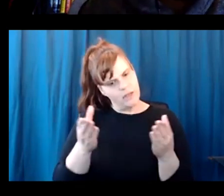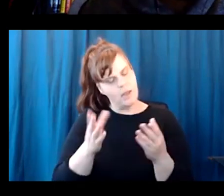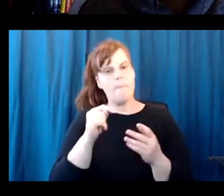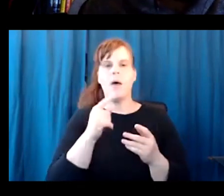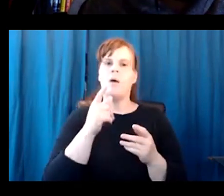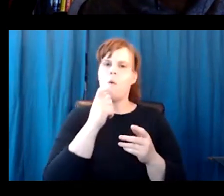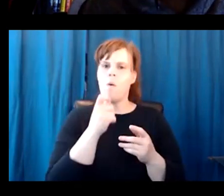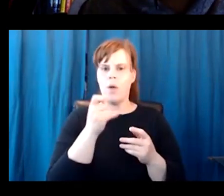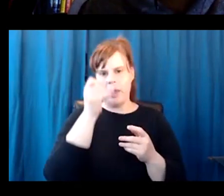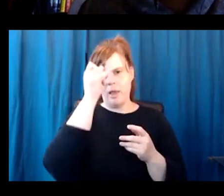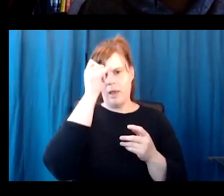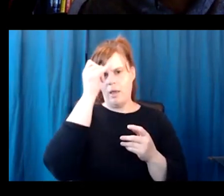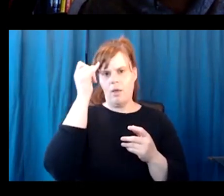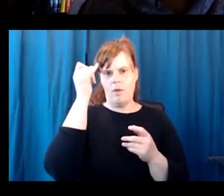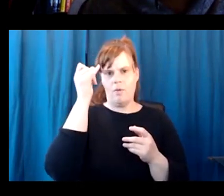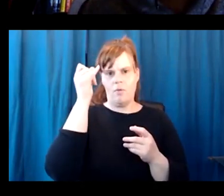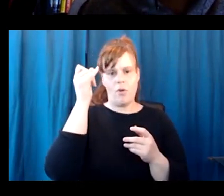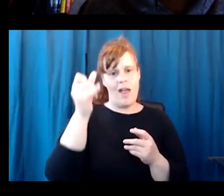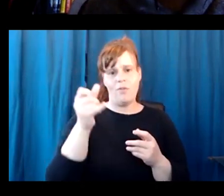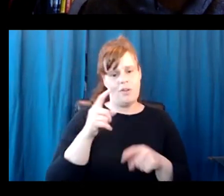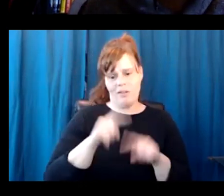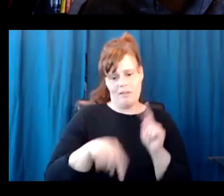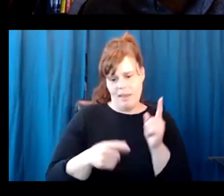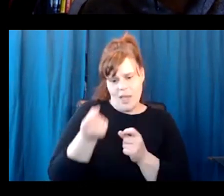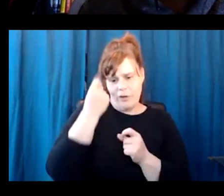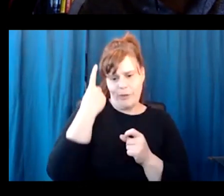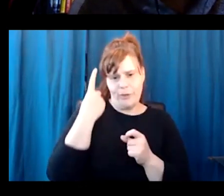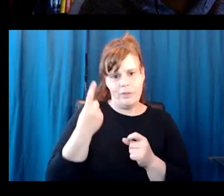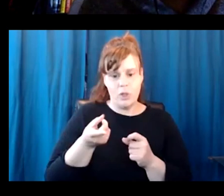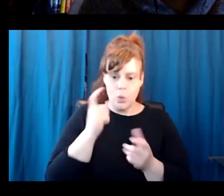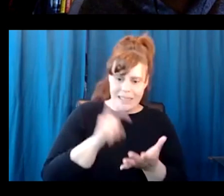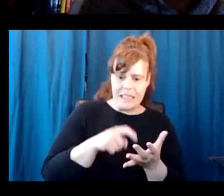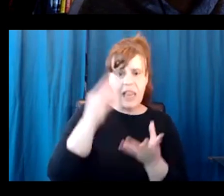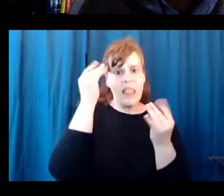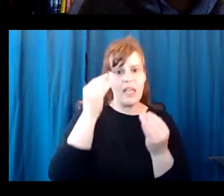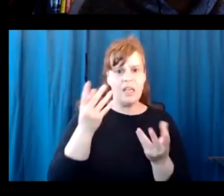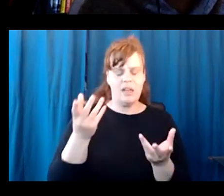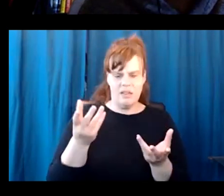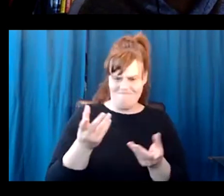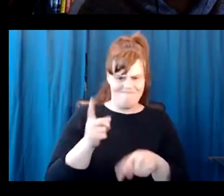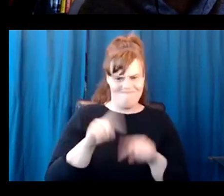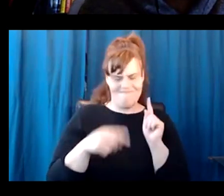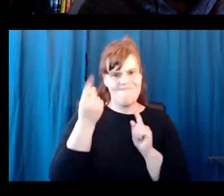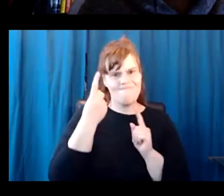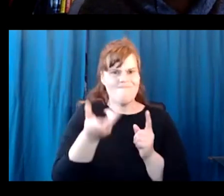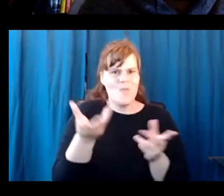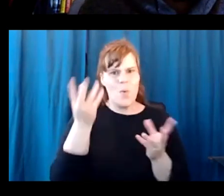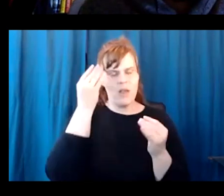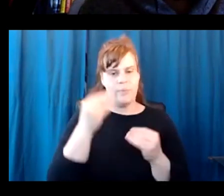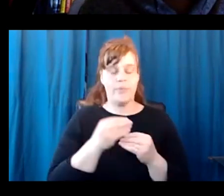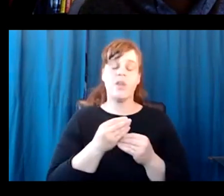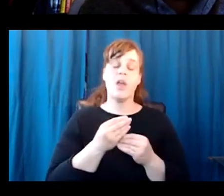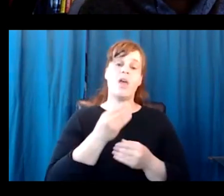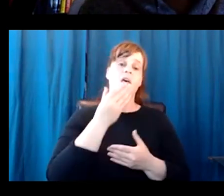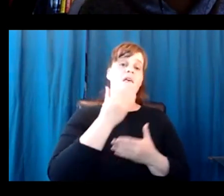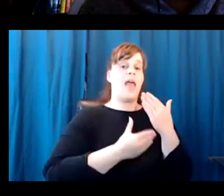forever tragically unintelligible. The future is in the hands of white male chaos